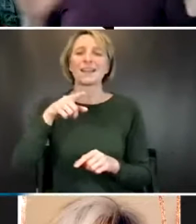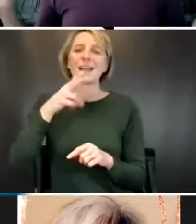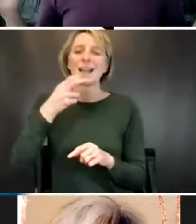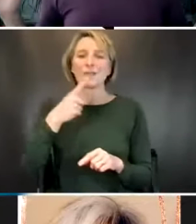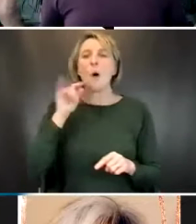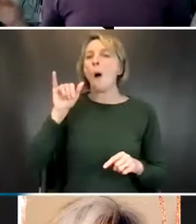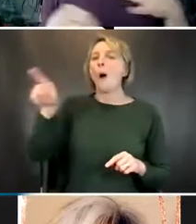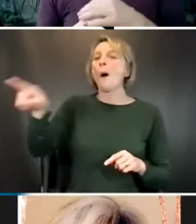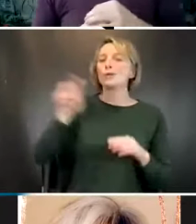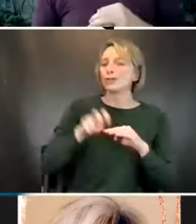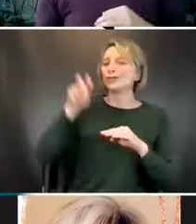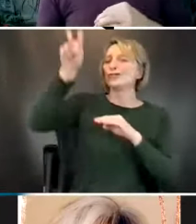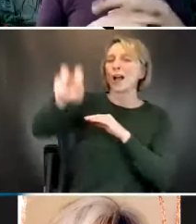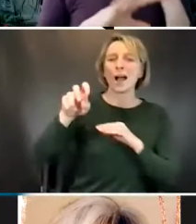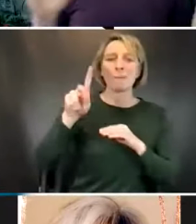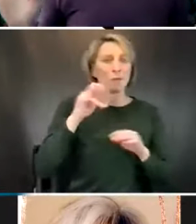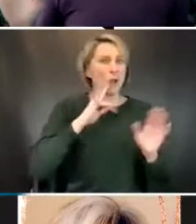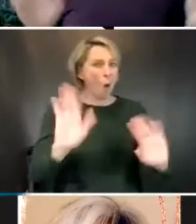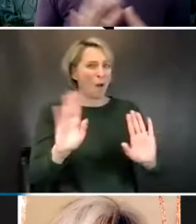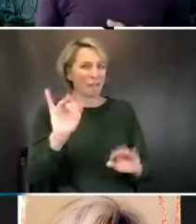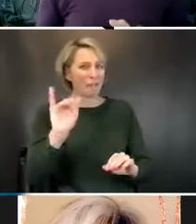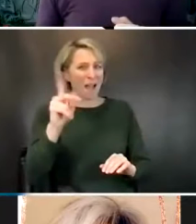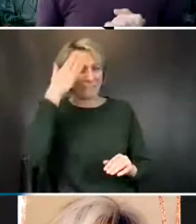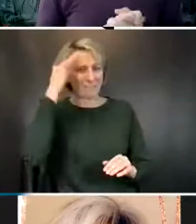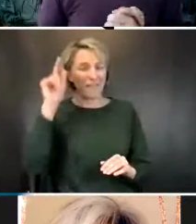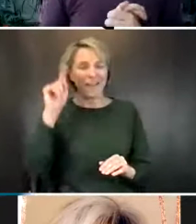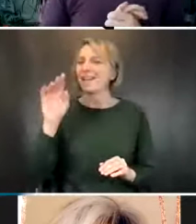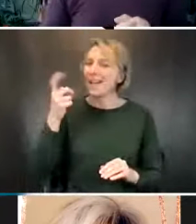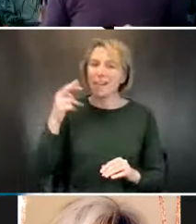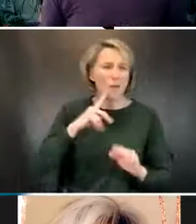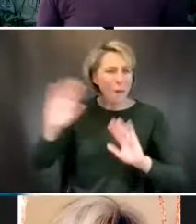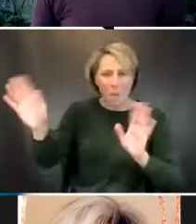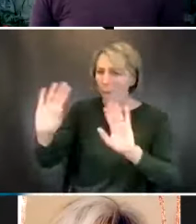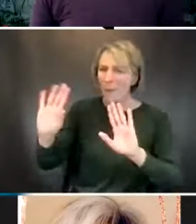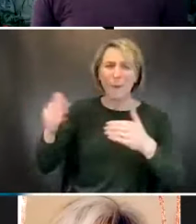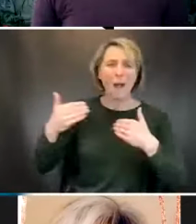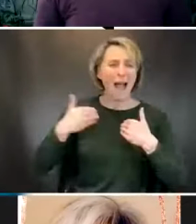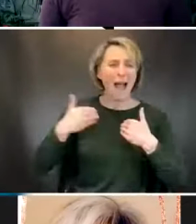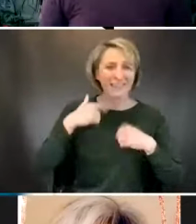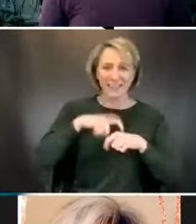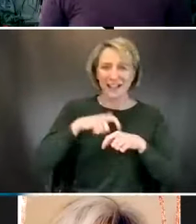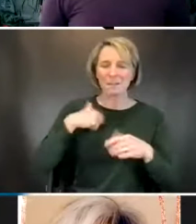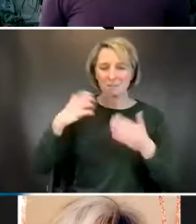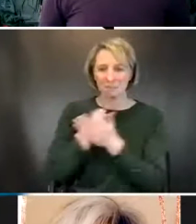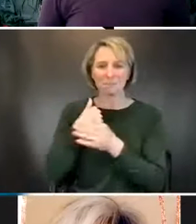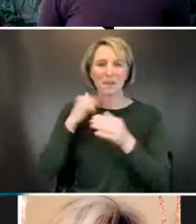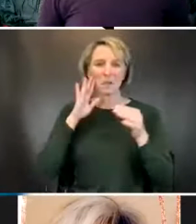Oh, okay. Totally Then never fine. mind. No. It's great. It's great. We have a minute here. So